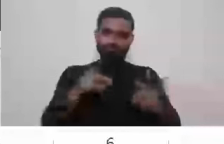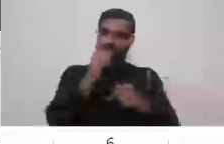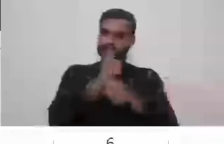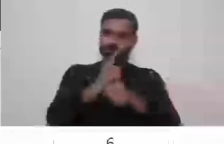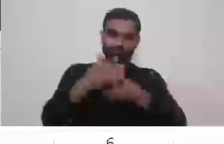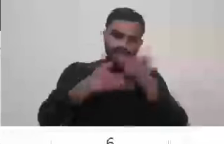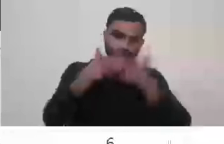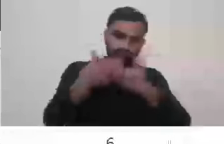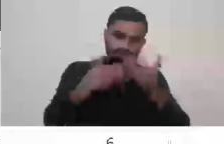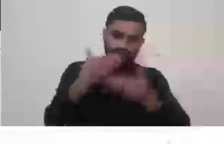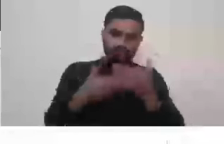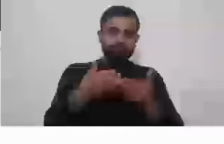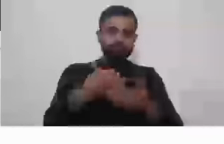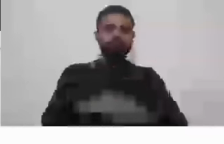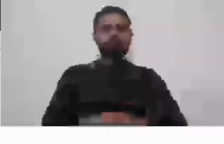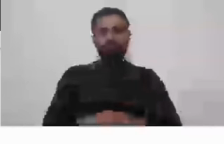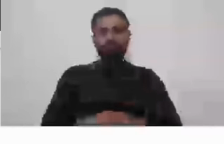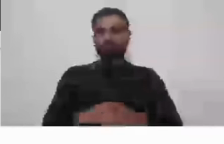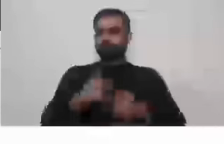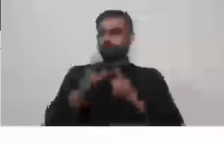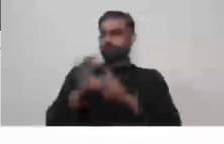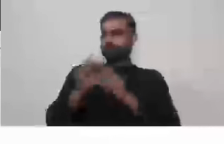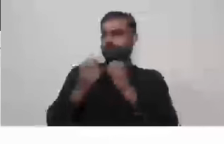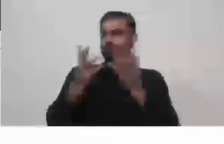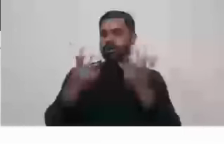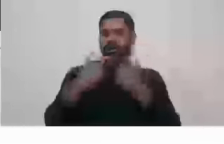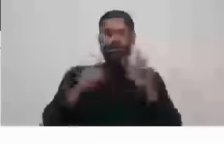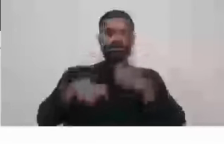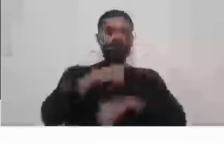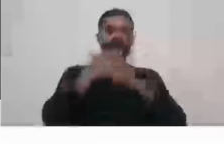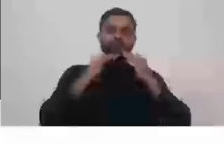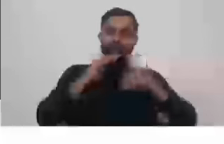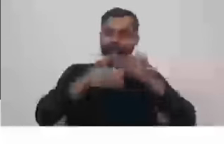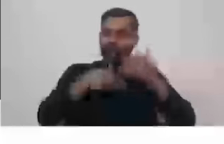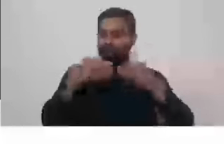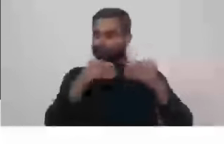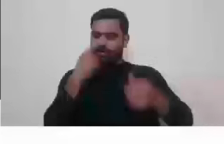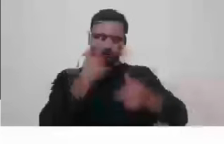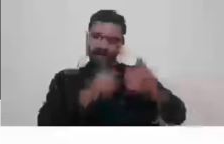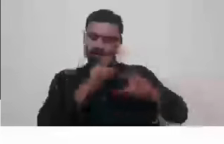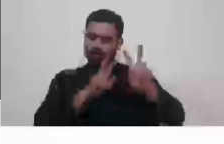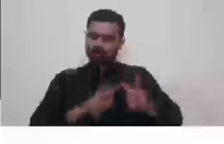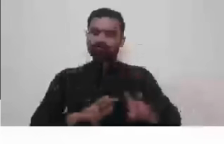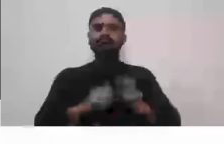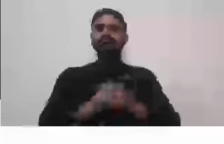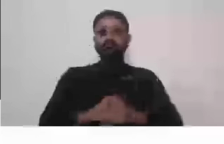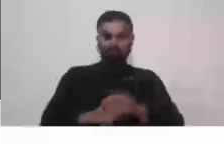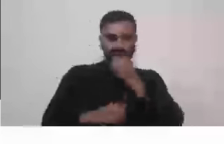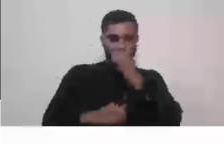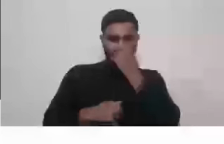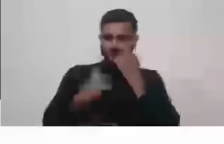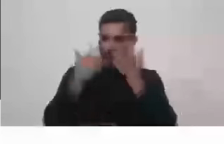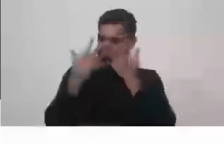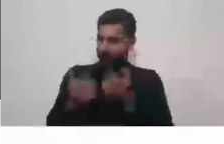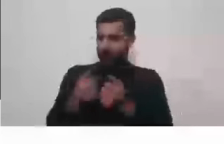and we don't do multilingualism when we are accessing students' proficiency. So the idea is that we want students